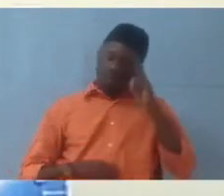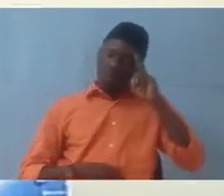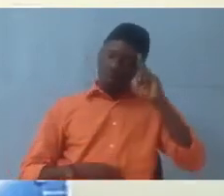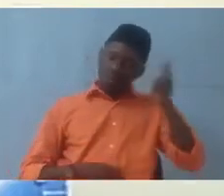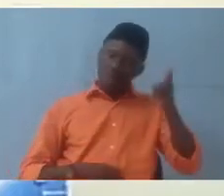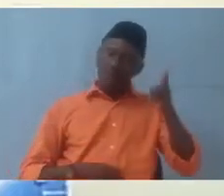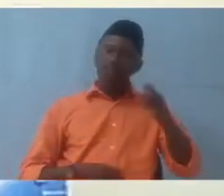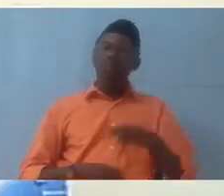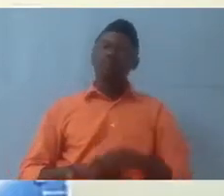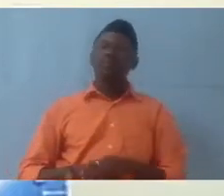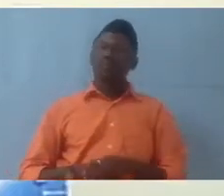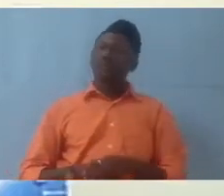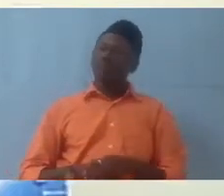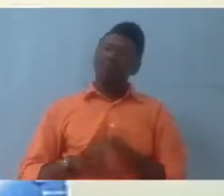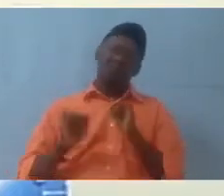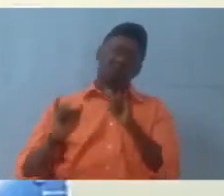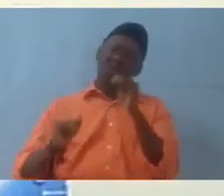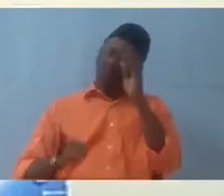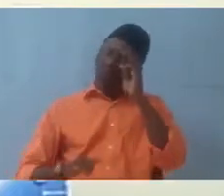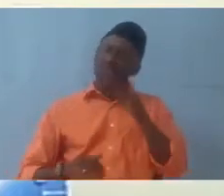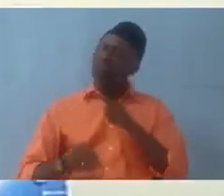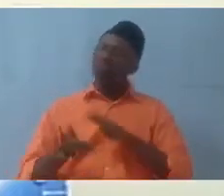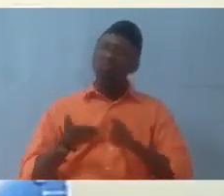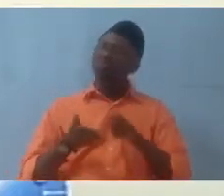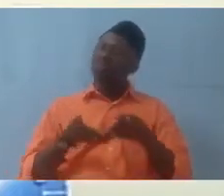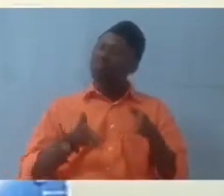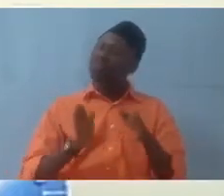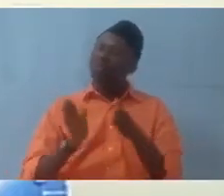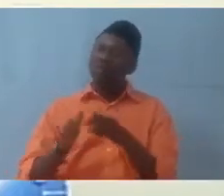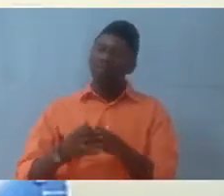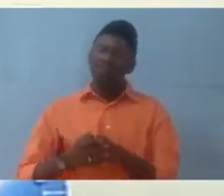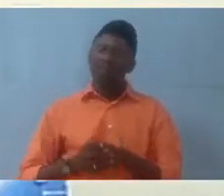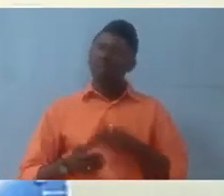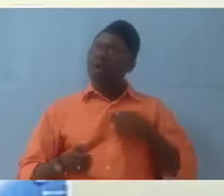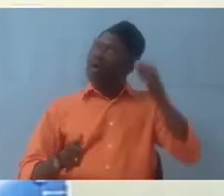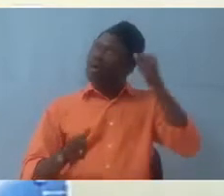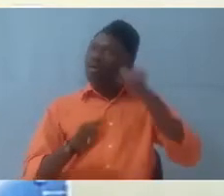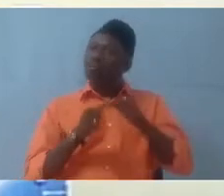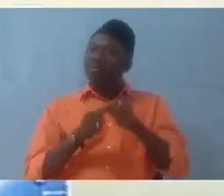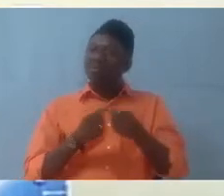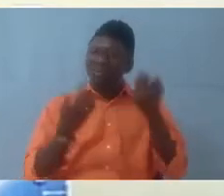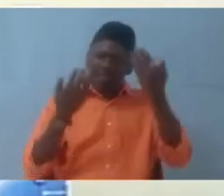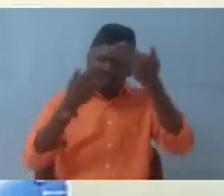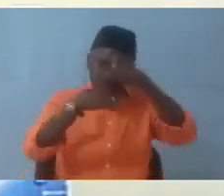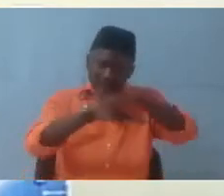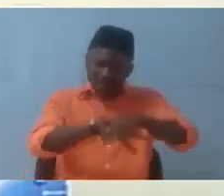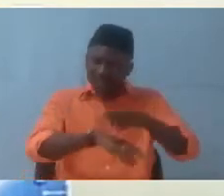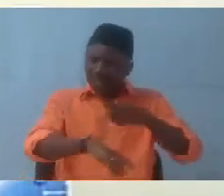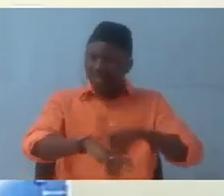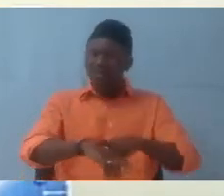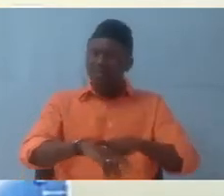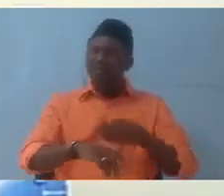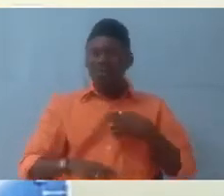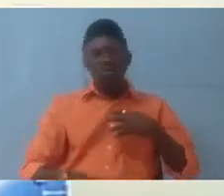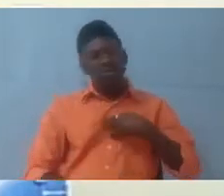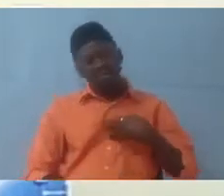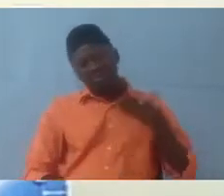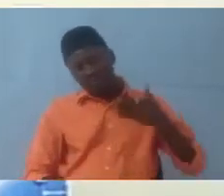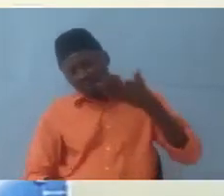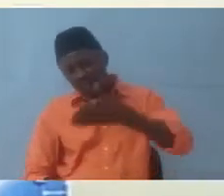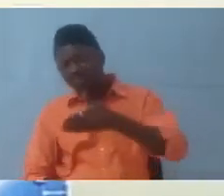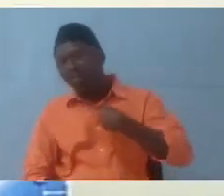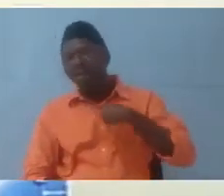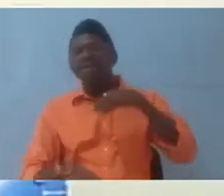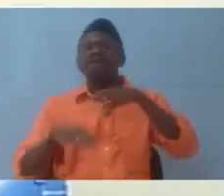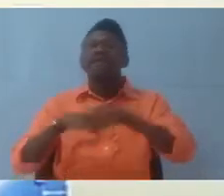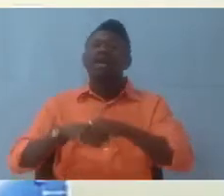Dal di tok nak comme ni ma day def rek. I recall in the evening going to see a friend. fatale ko na ci ngone gi bi may dem setti suma